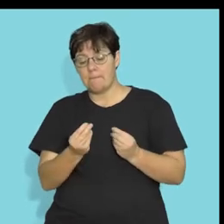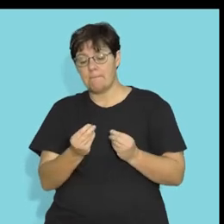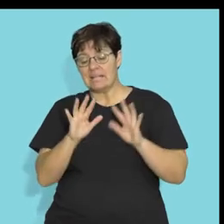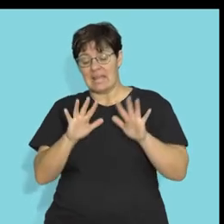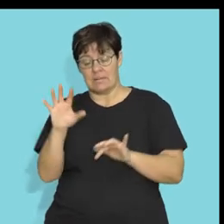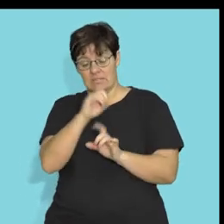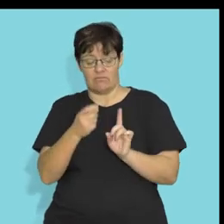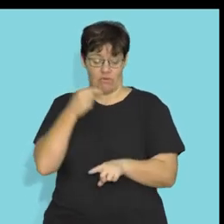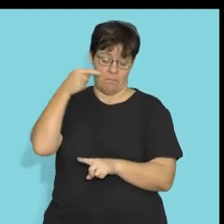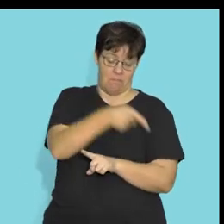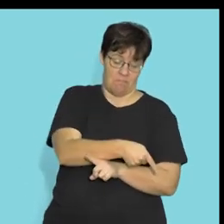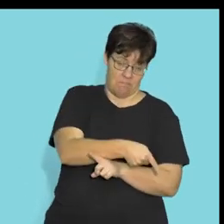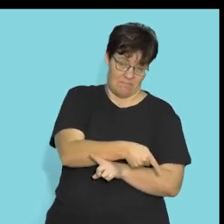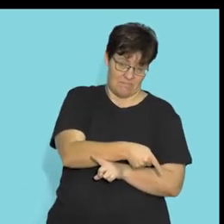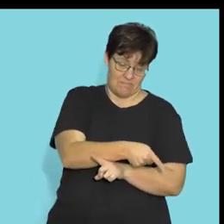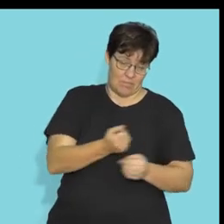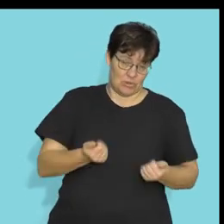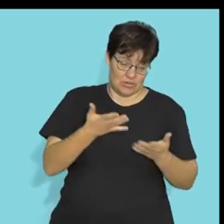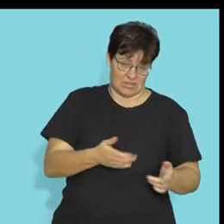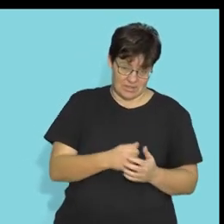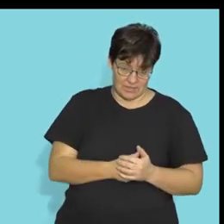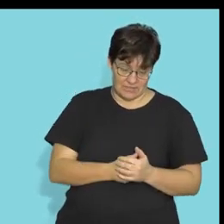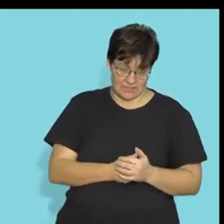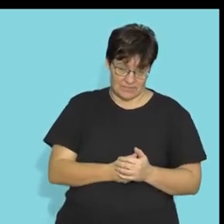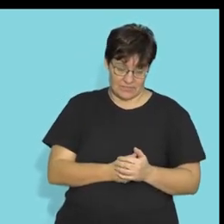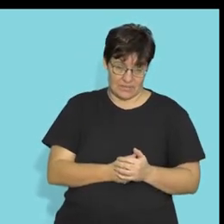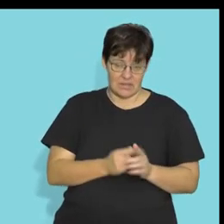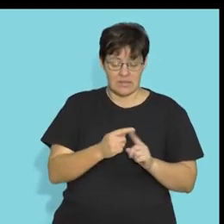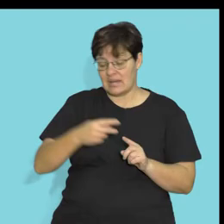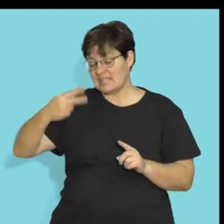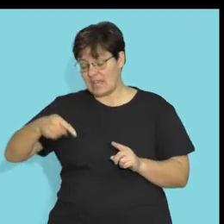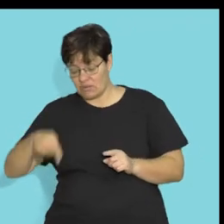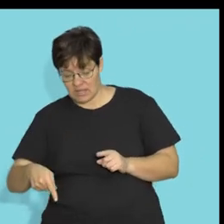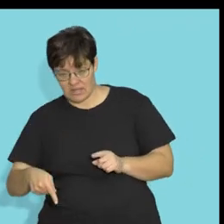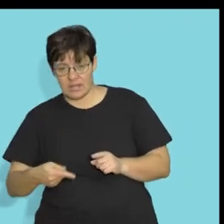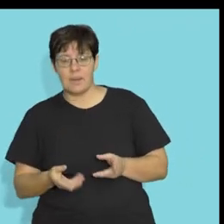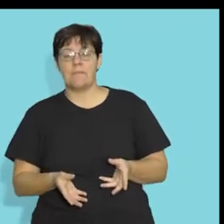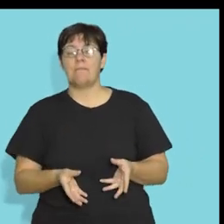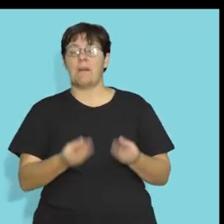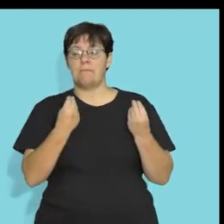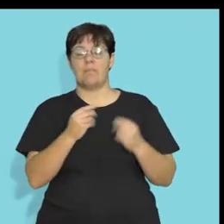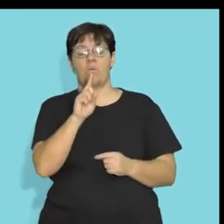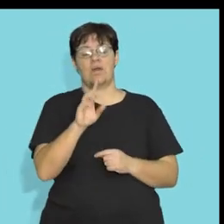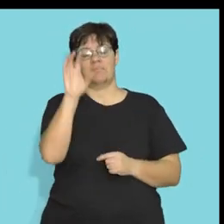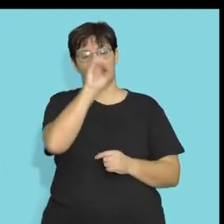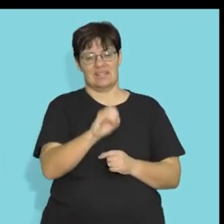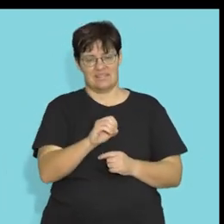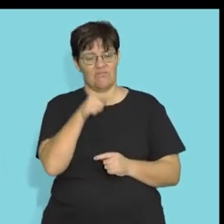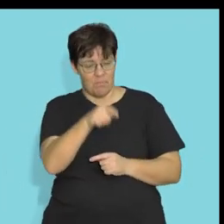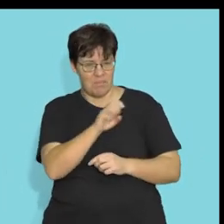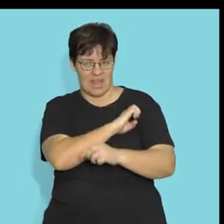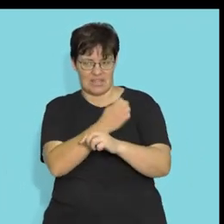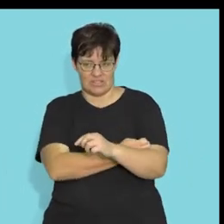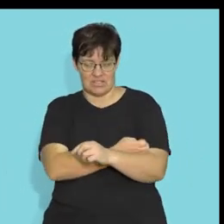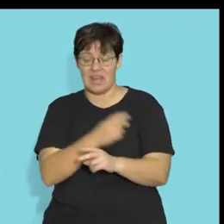of the energy, that is, the producers provide from the autotrophs, while the secondary consumers in turn get 1% of that